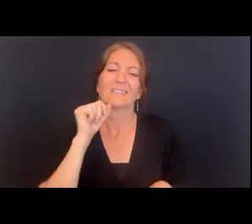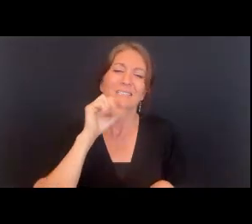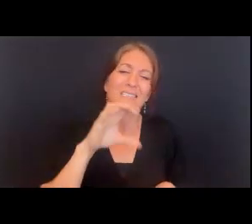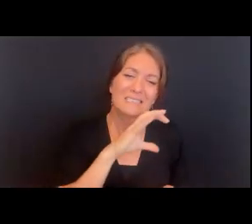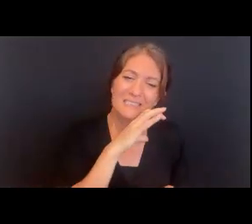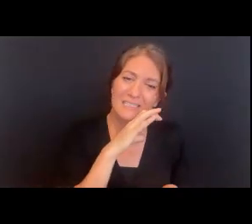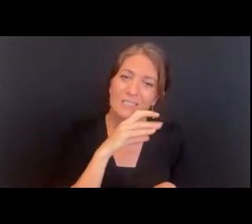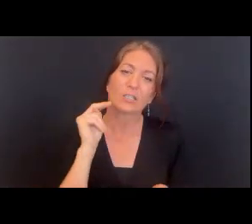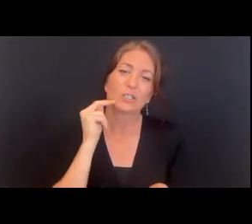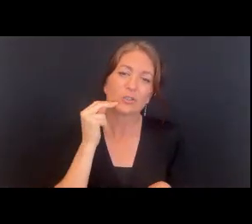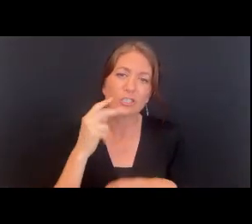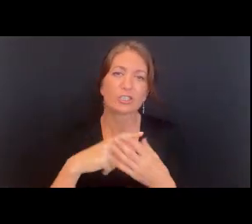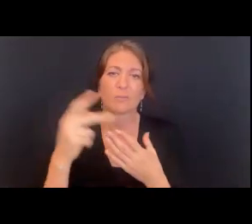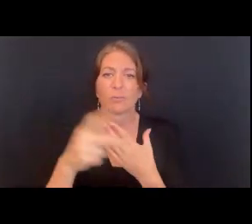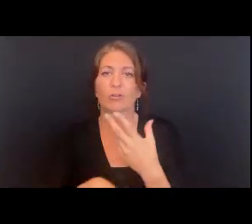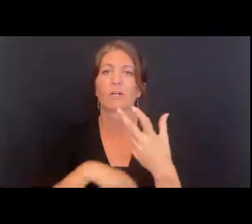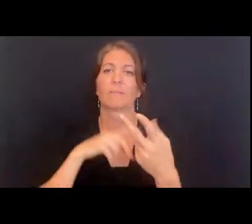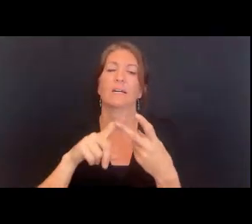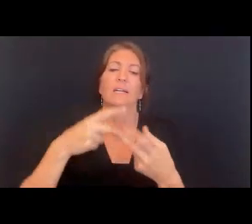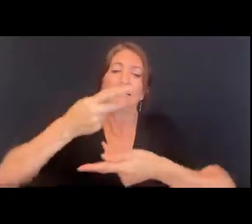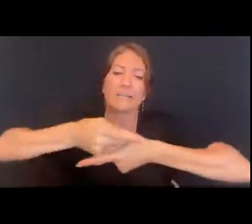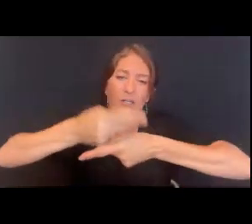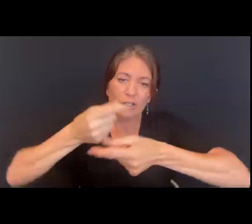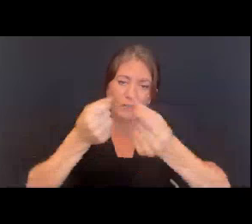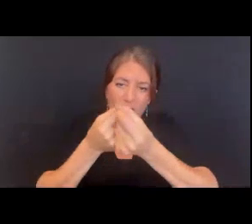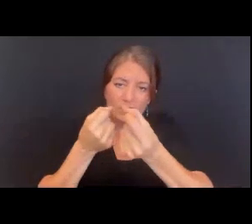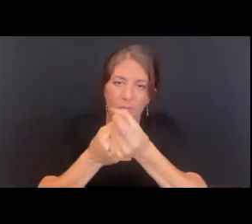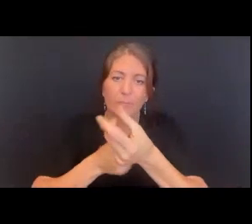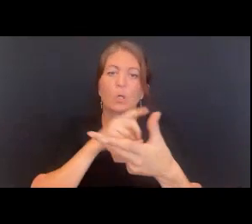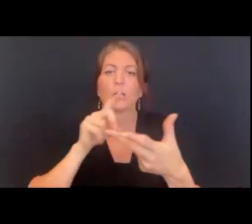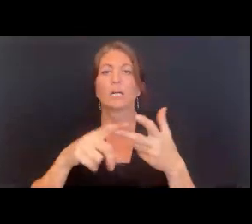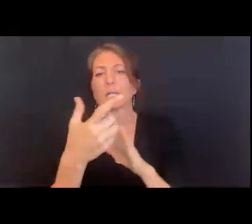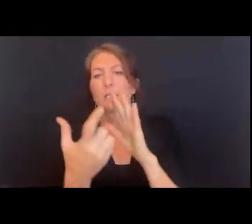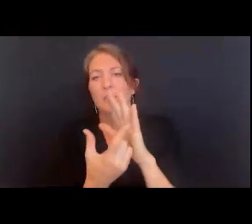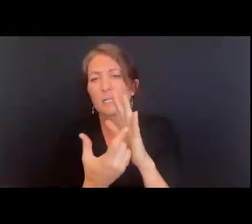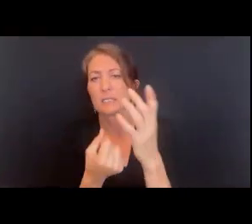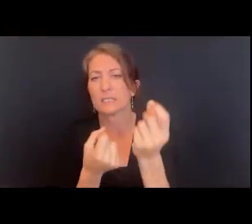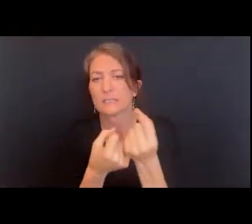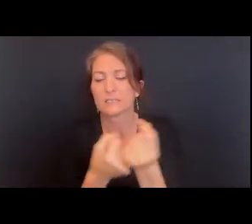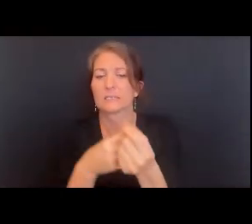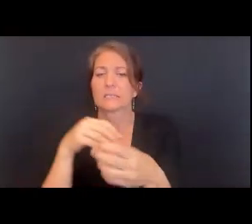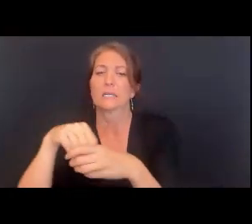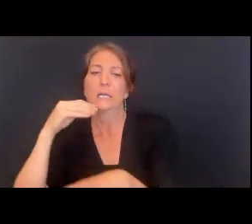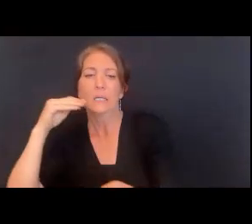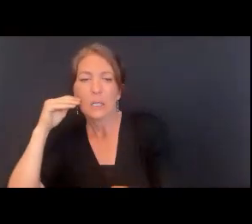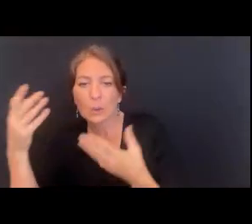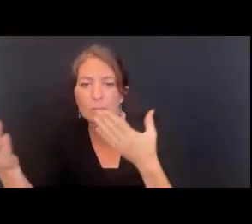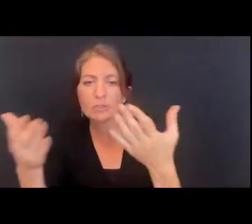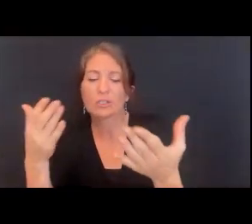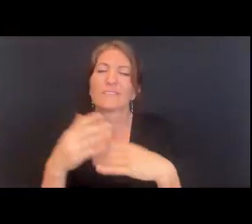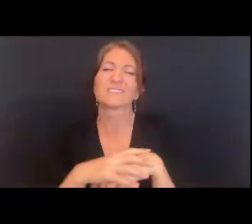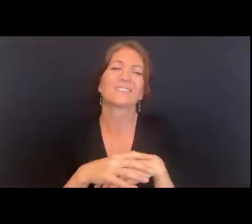support, legal assistance, and in-home services, provide many